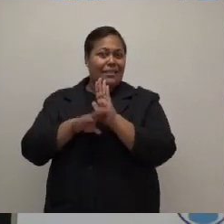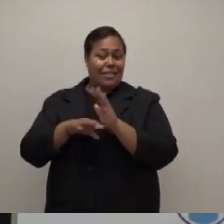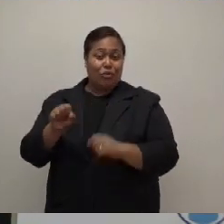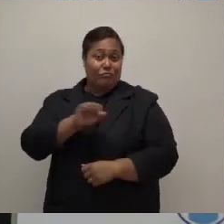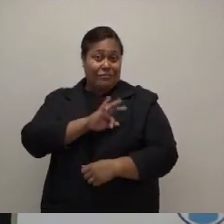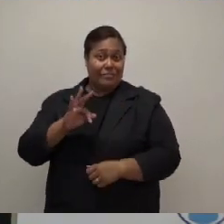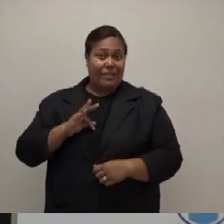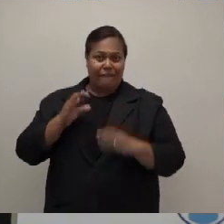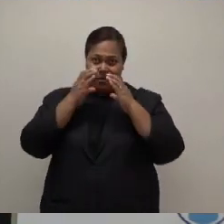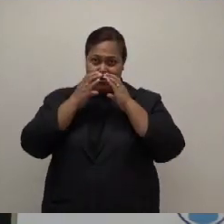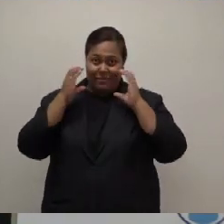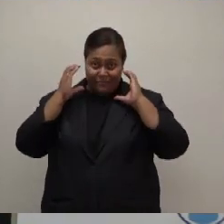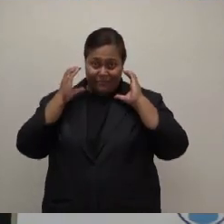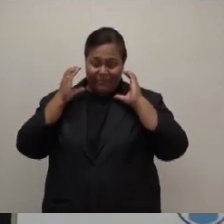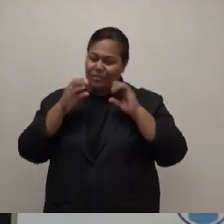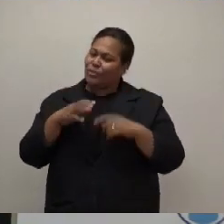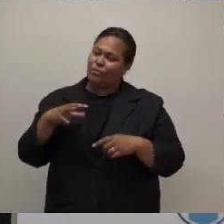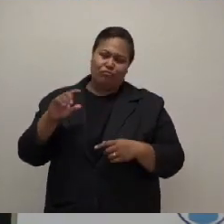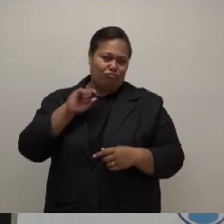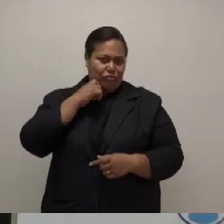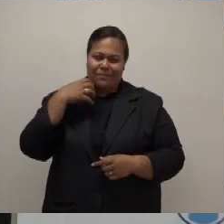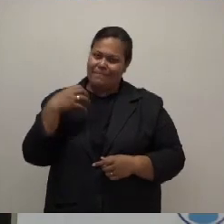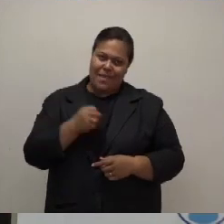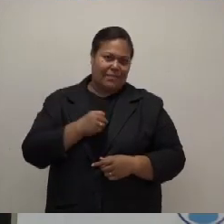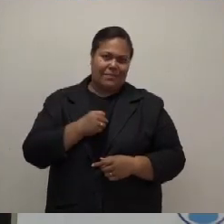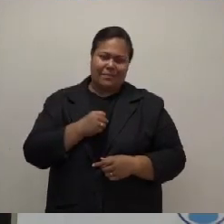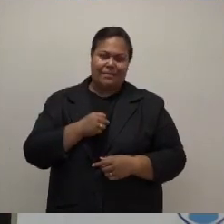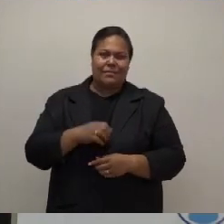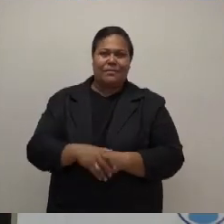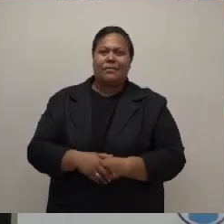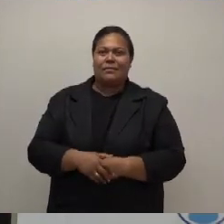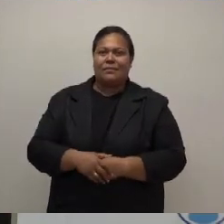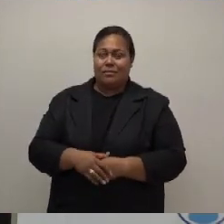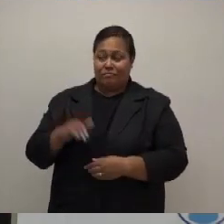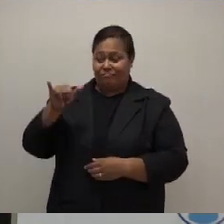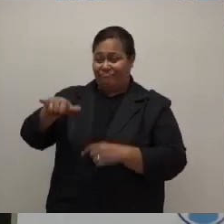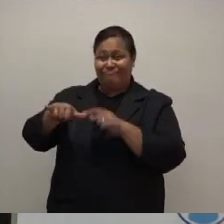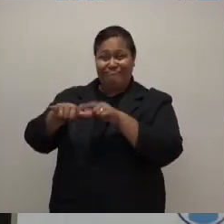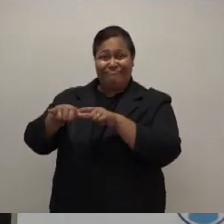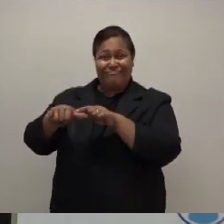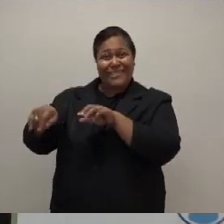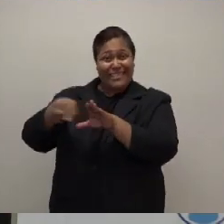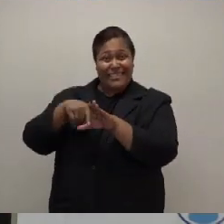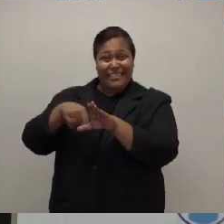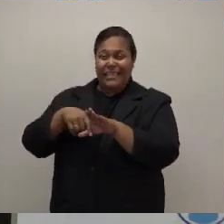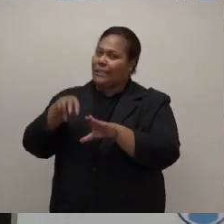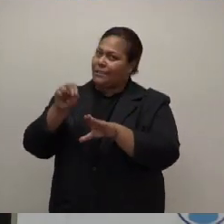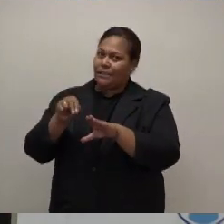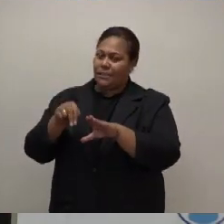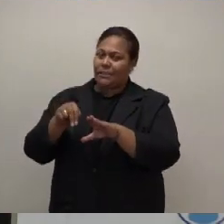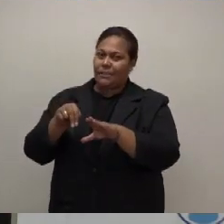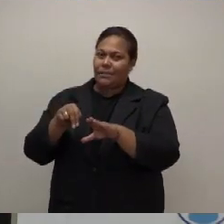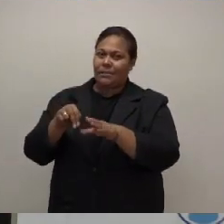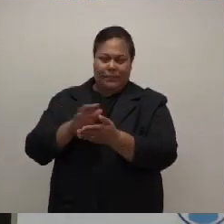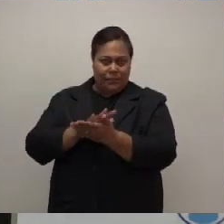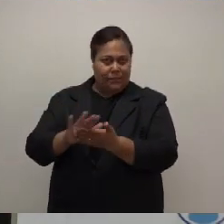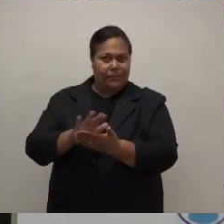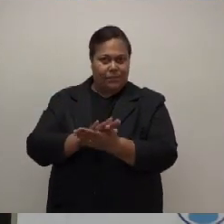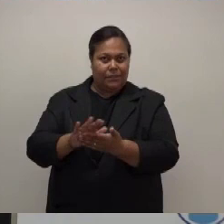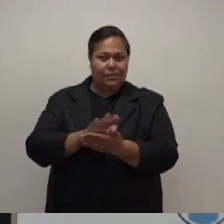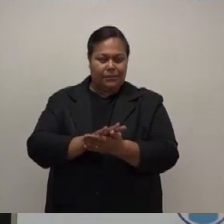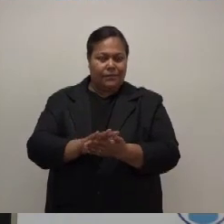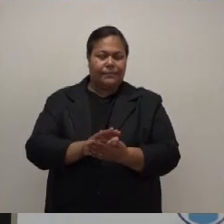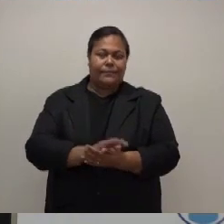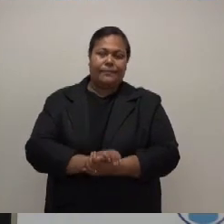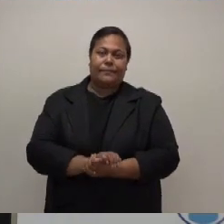masks, health and wellness will be managed by newly established onboard personnel, and planes will be regularly